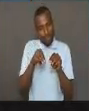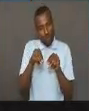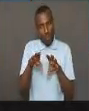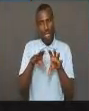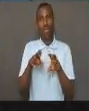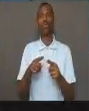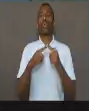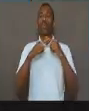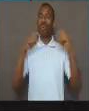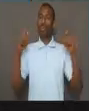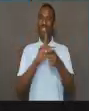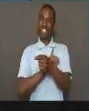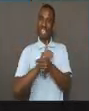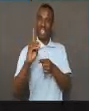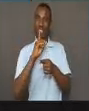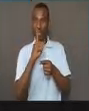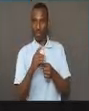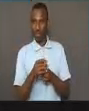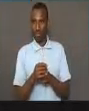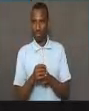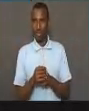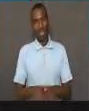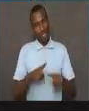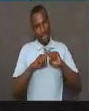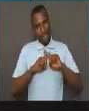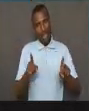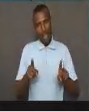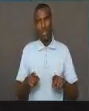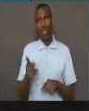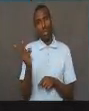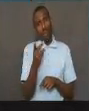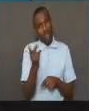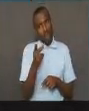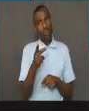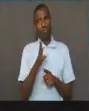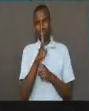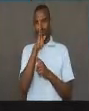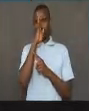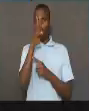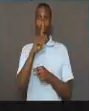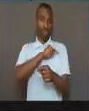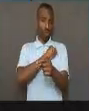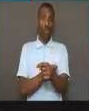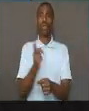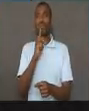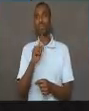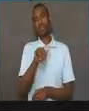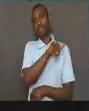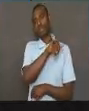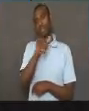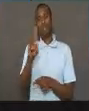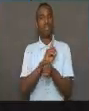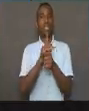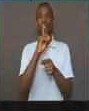in opposite directions, but they are producing torque in the